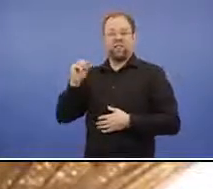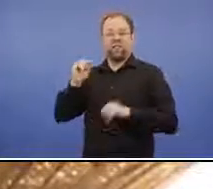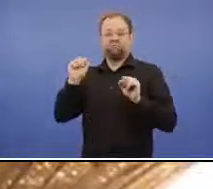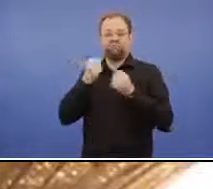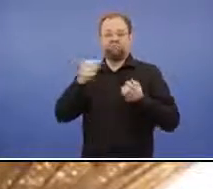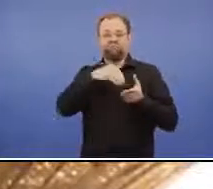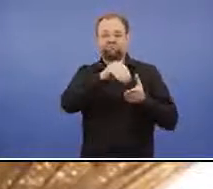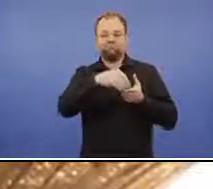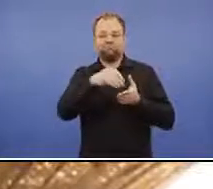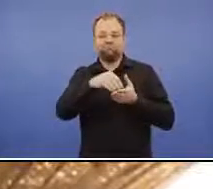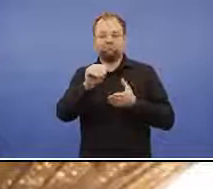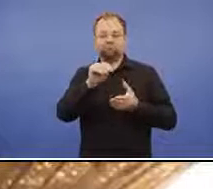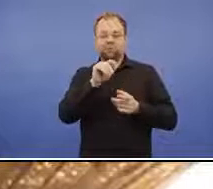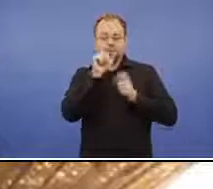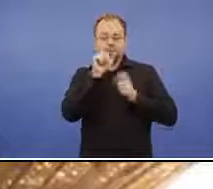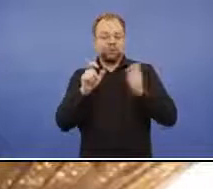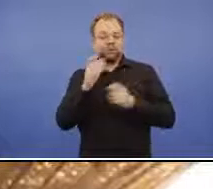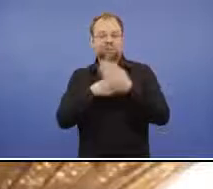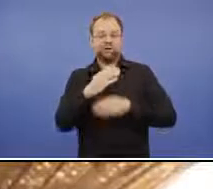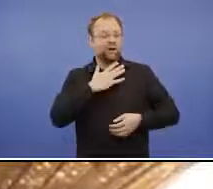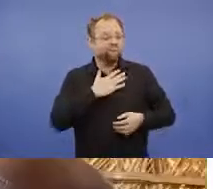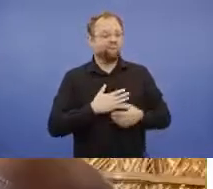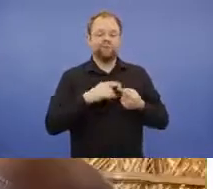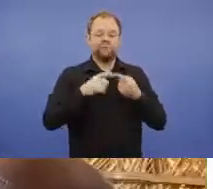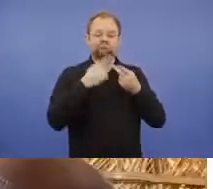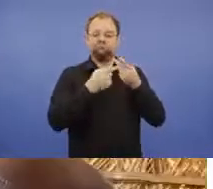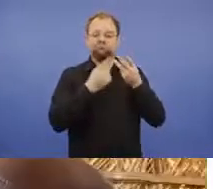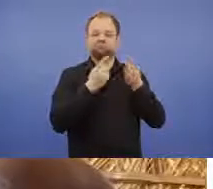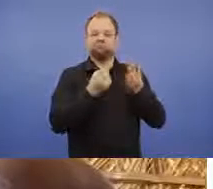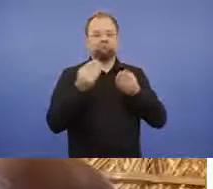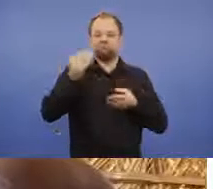on cash registration process and delivery mechanisms.